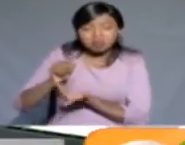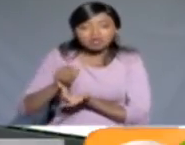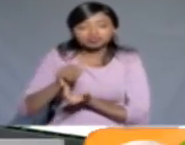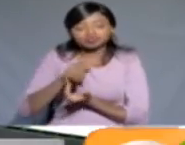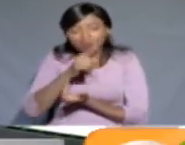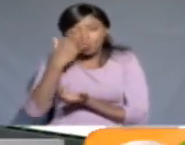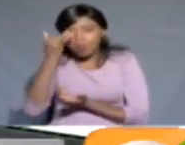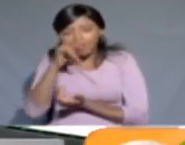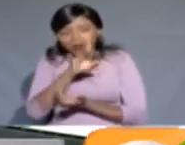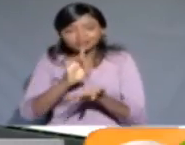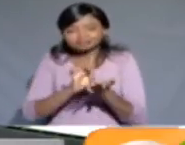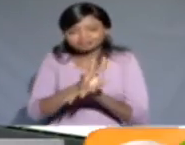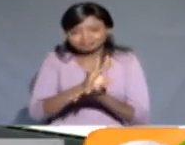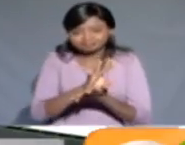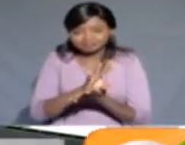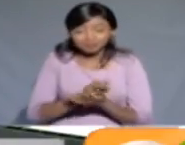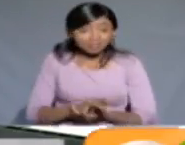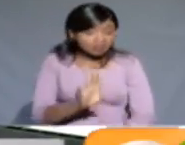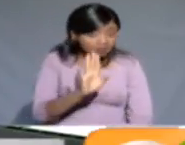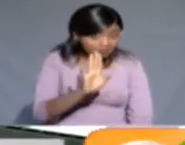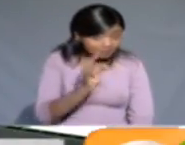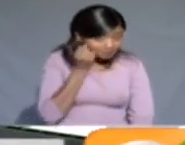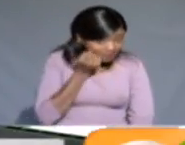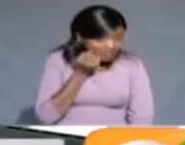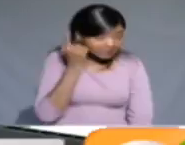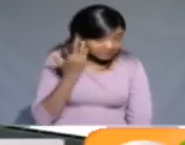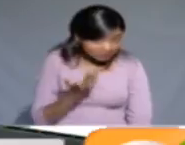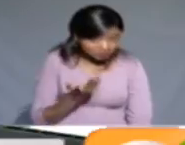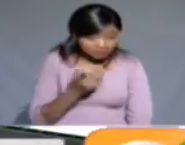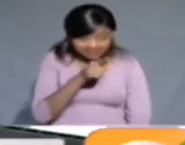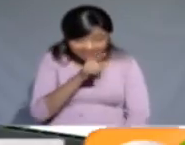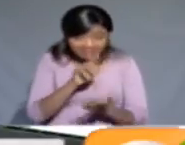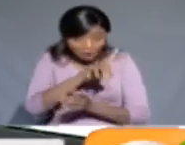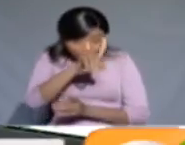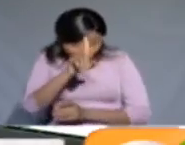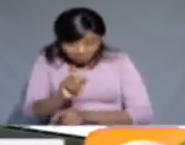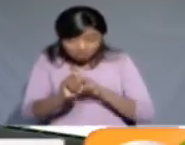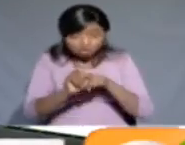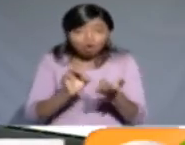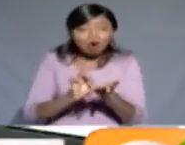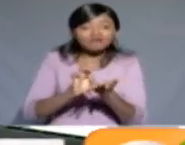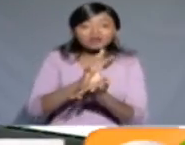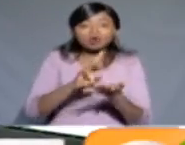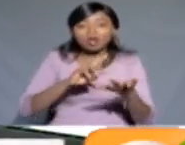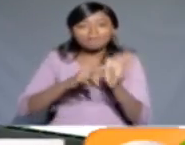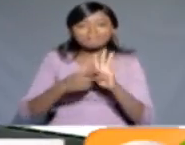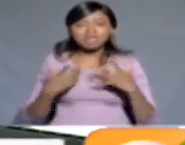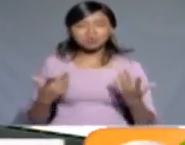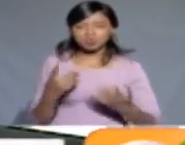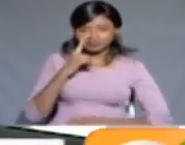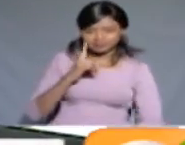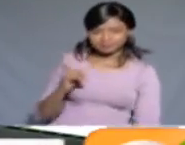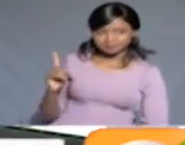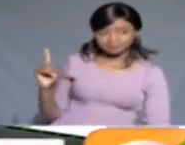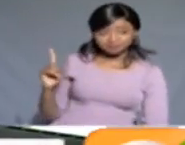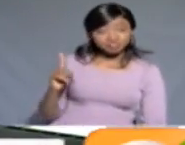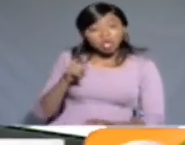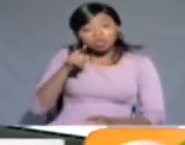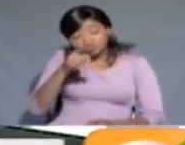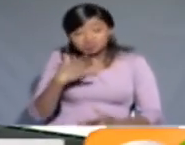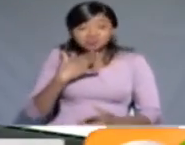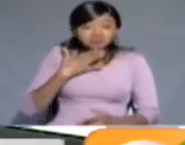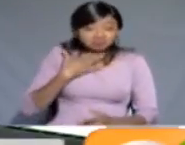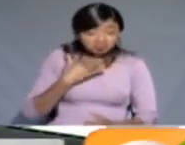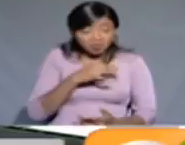recall. Now, pay attention here, because that recall question must be something like this. Do you wish to recall